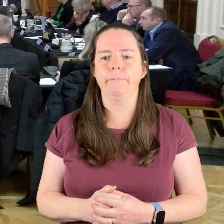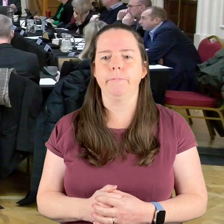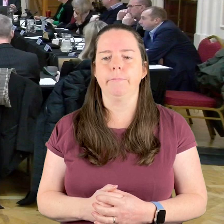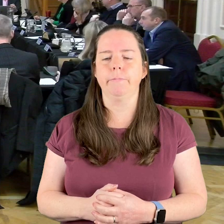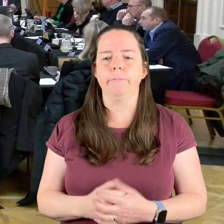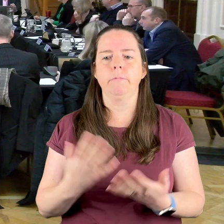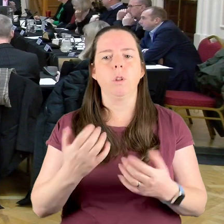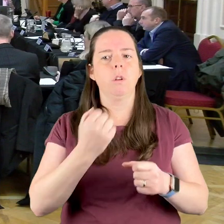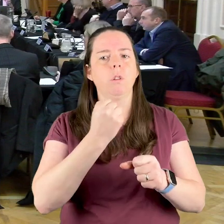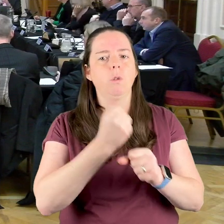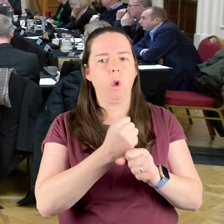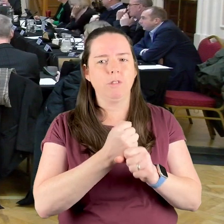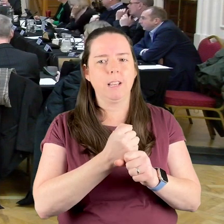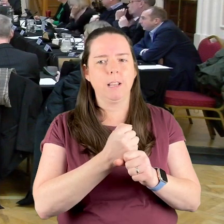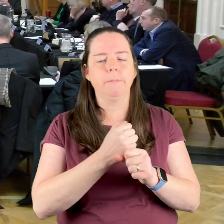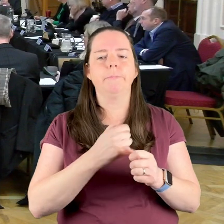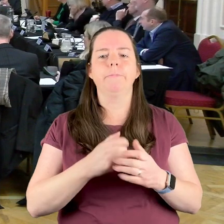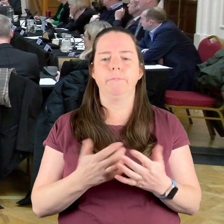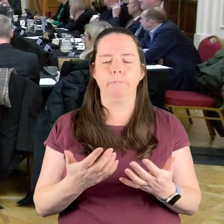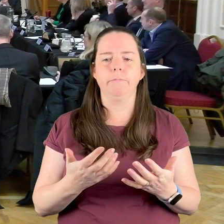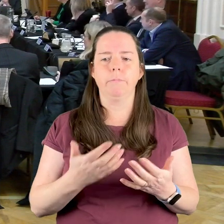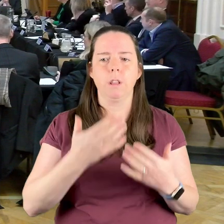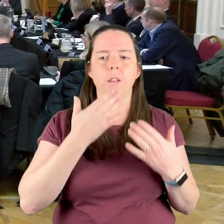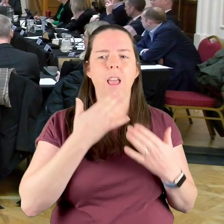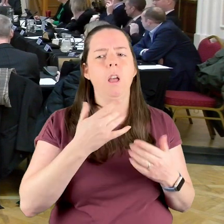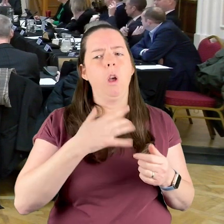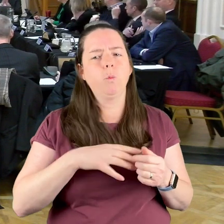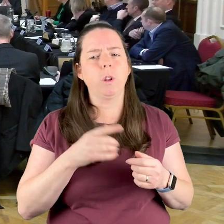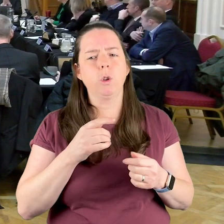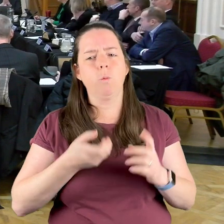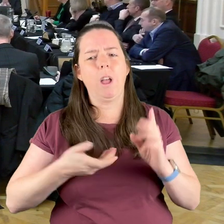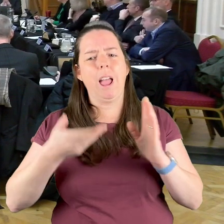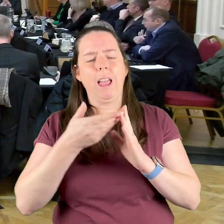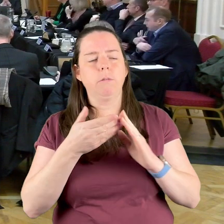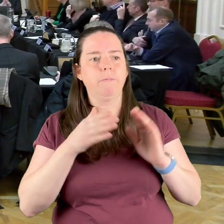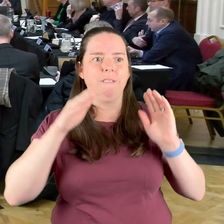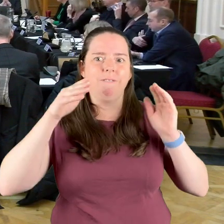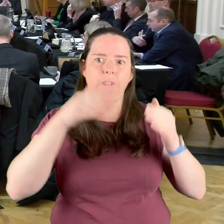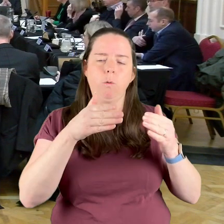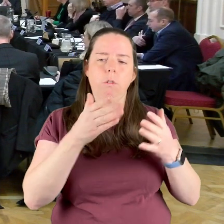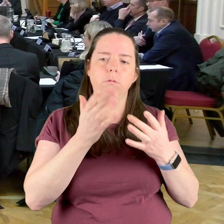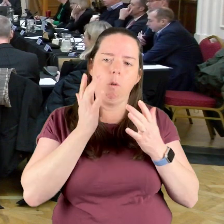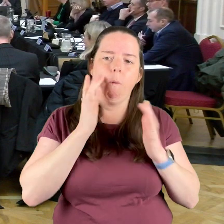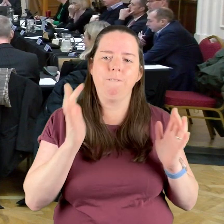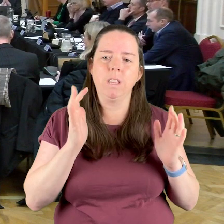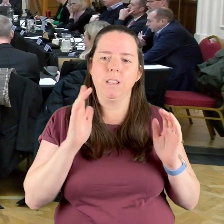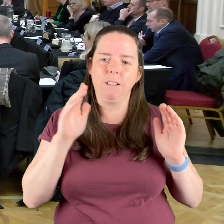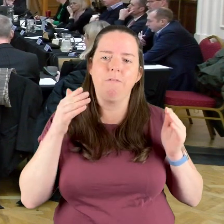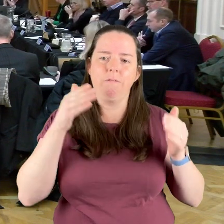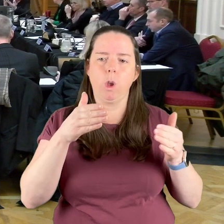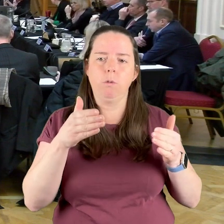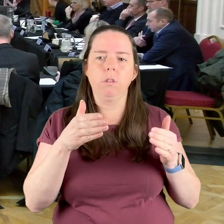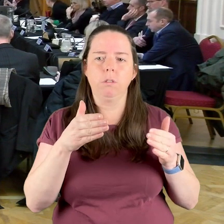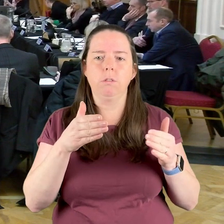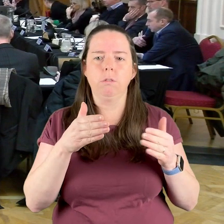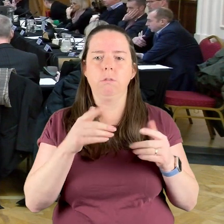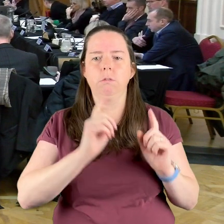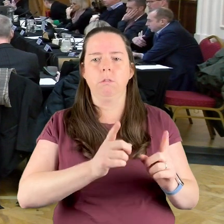Dagmar. Sorry, Gloria. Sorry, is it me? Thanks. I also wanted to add